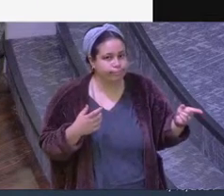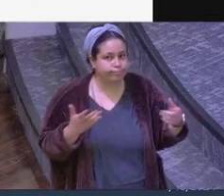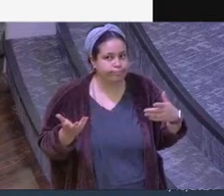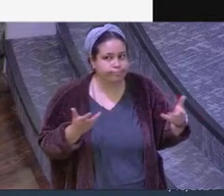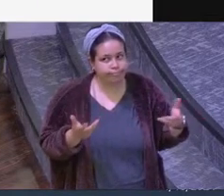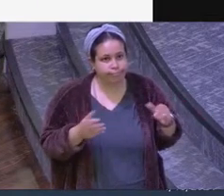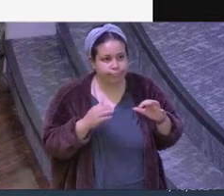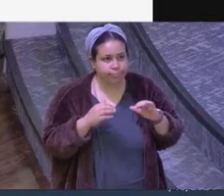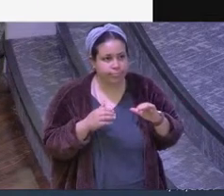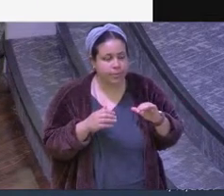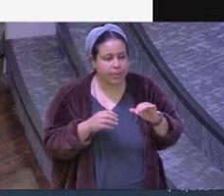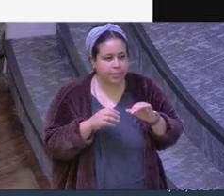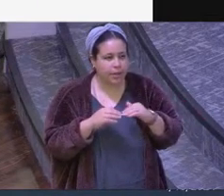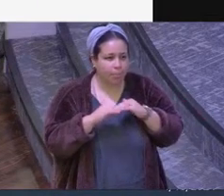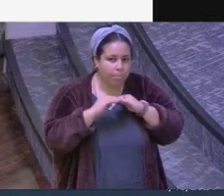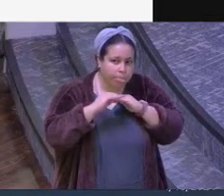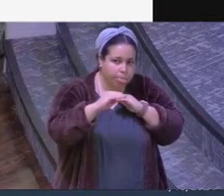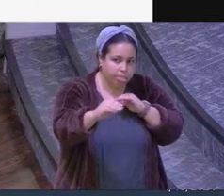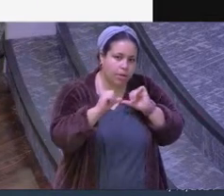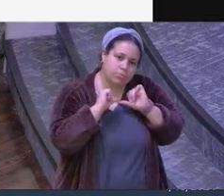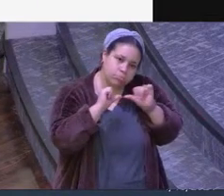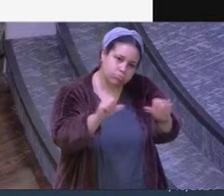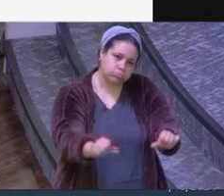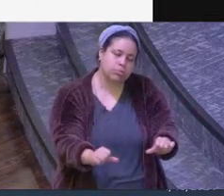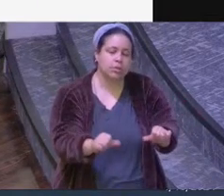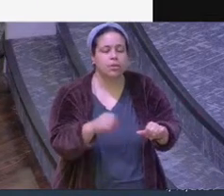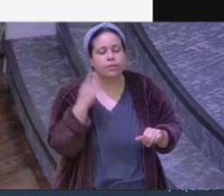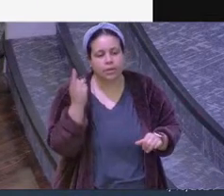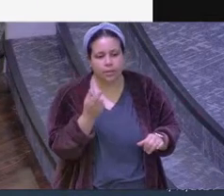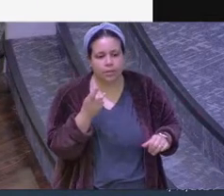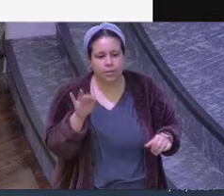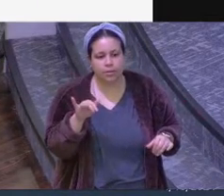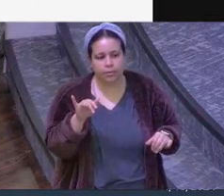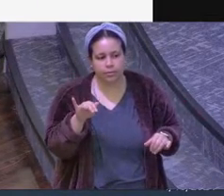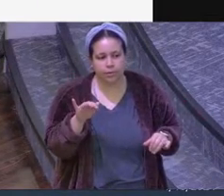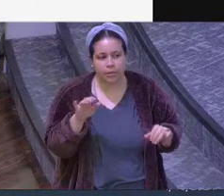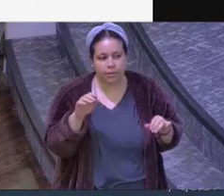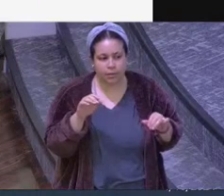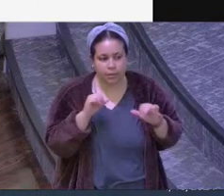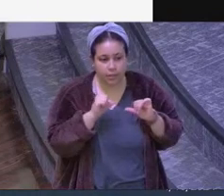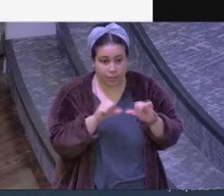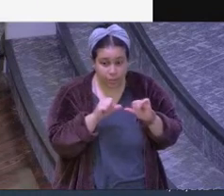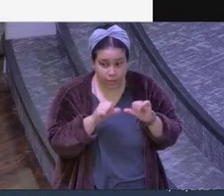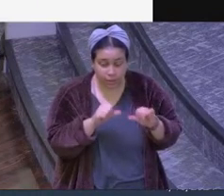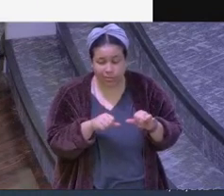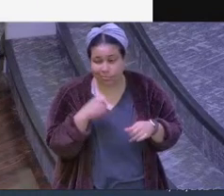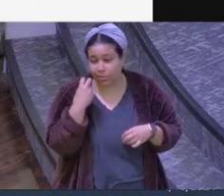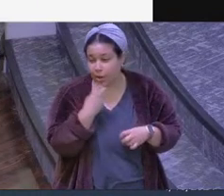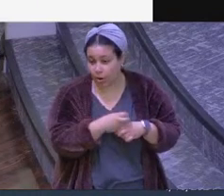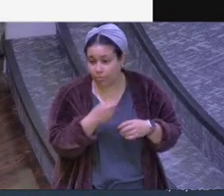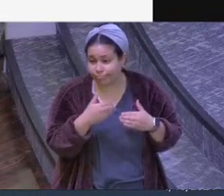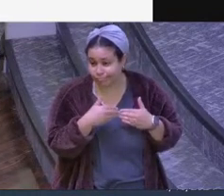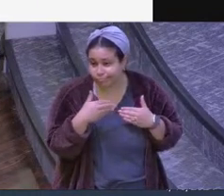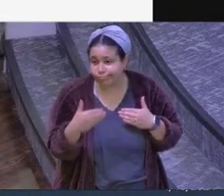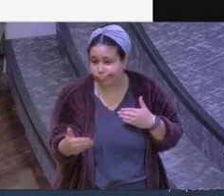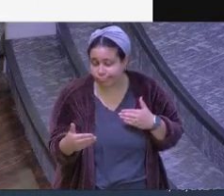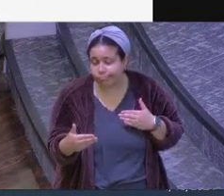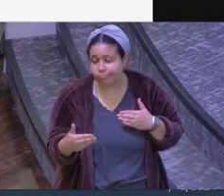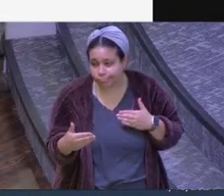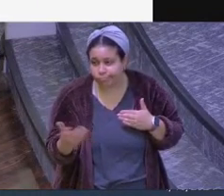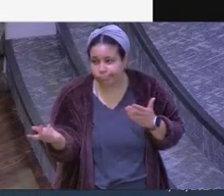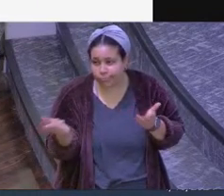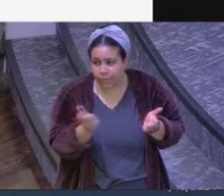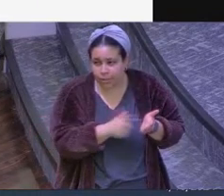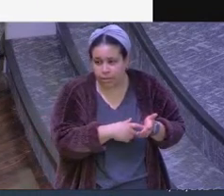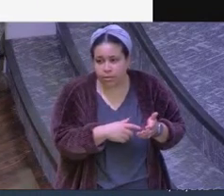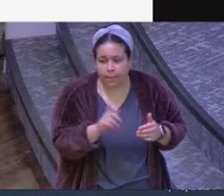sustainability reasons, if we continue to do that, it's just going to be harder from a sustainability standpoint moving forward. And you'll see later how